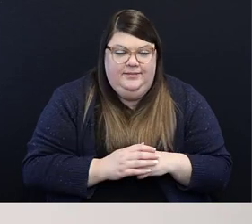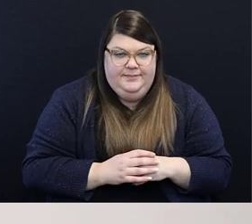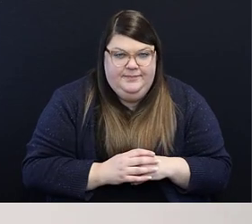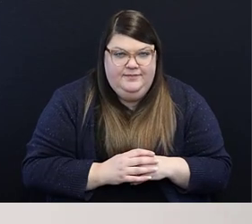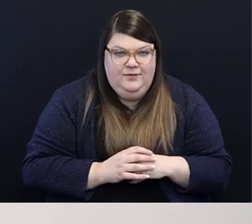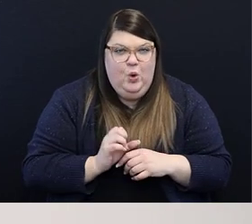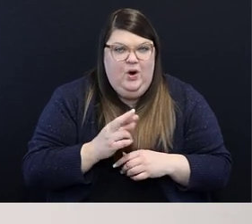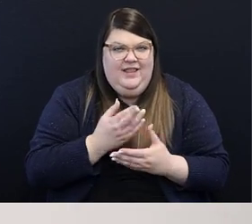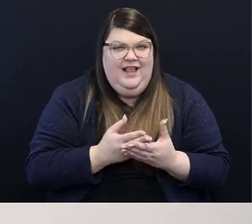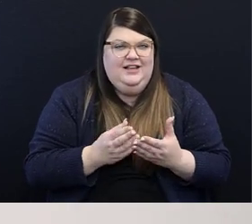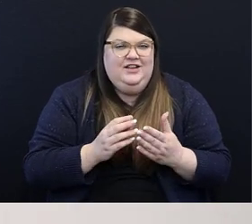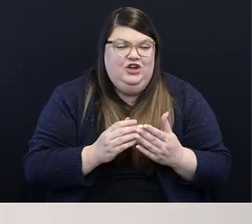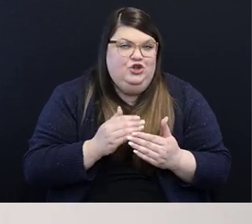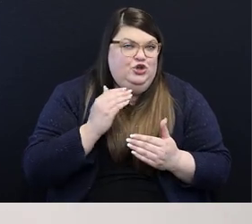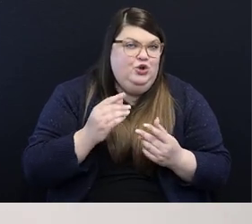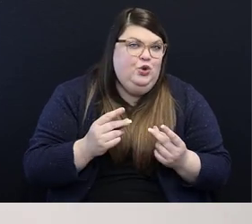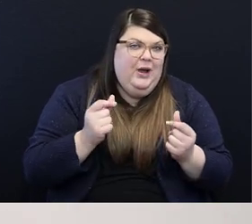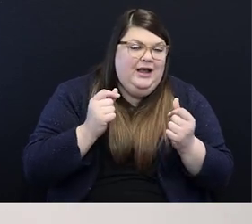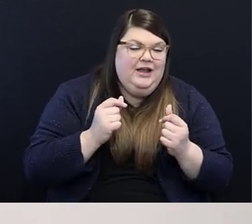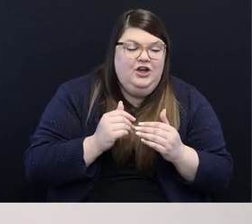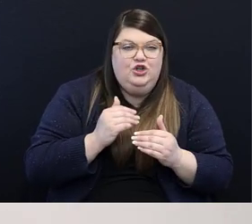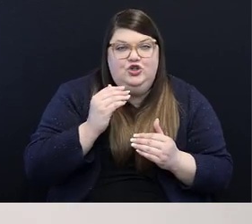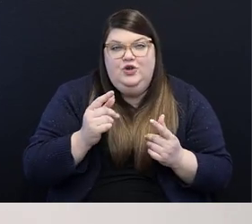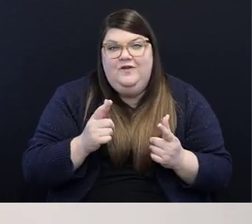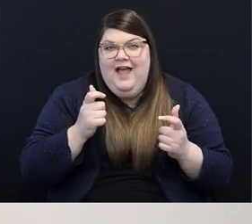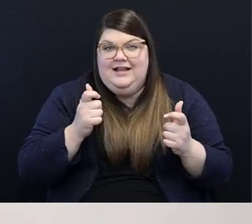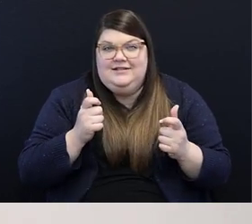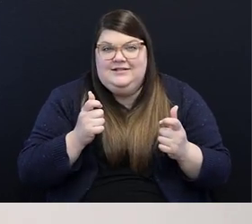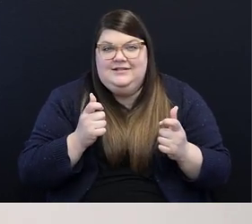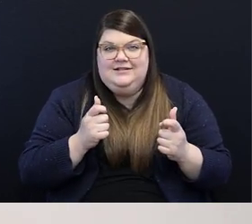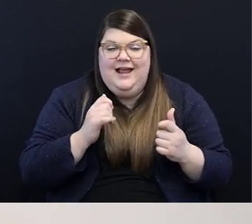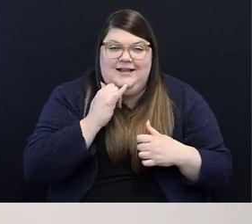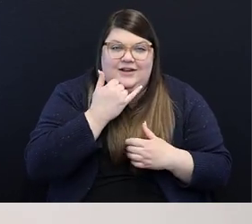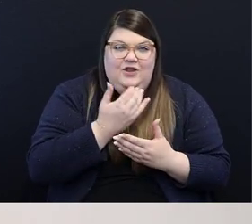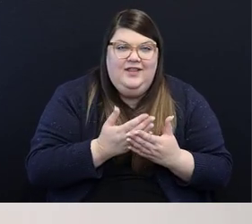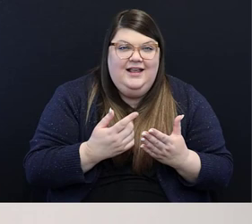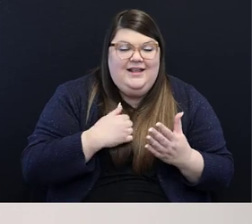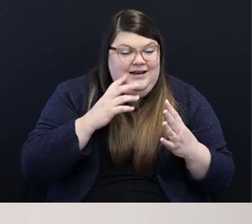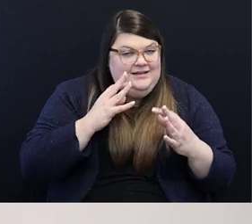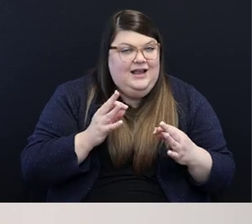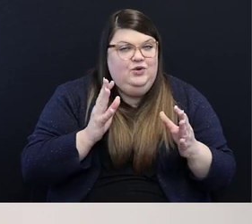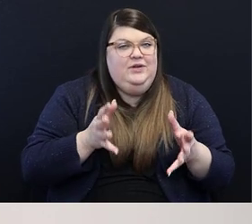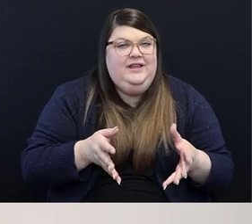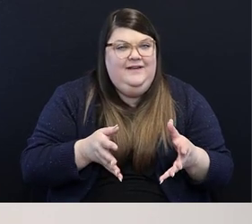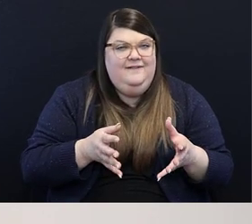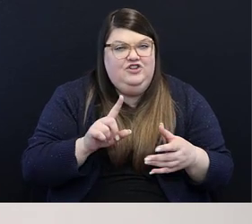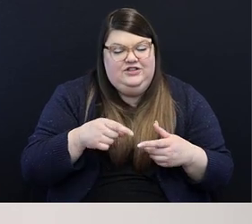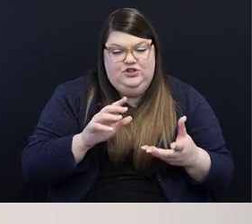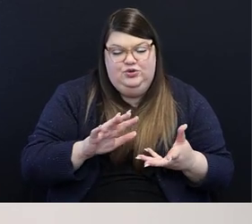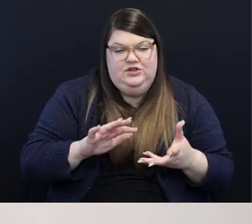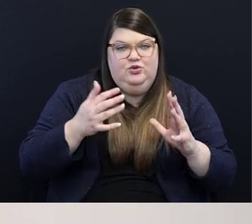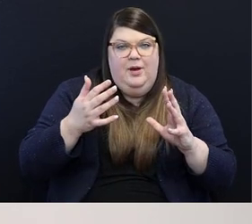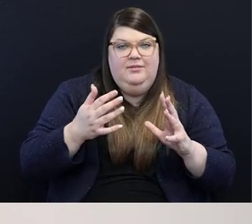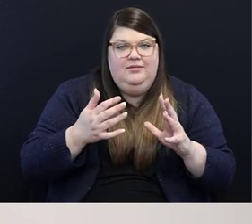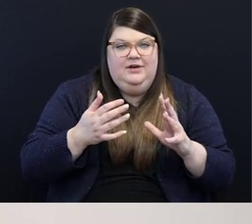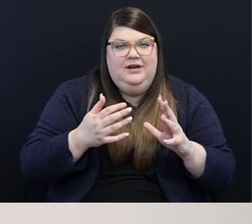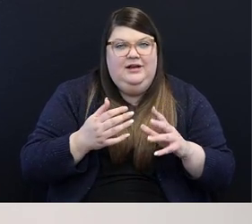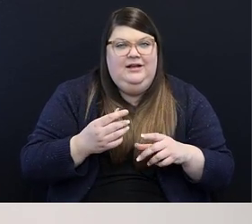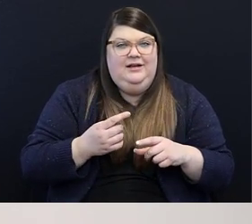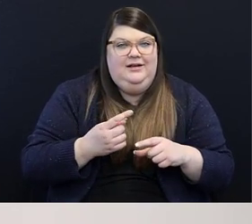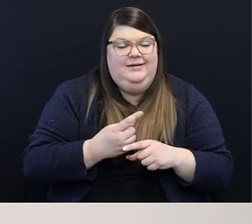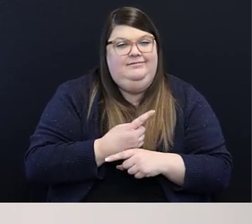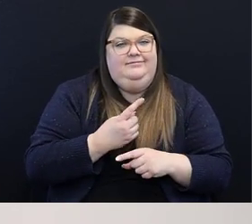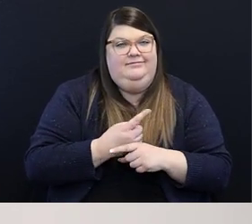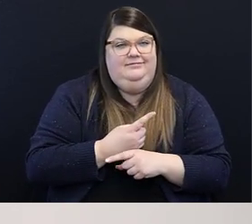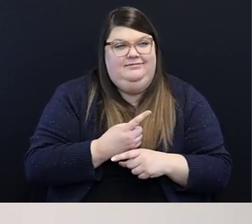too quick or too fast, or accidental things that I decide to leave, all to kind of disrupt a kind of classical sense of